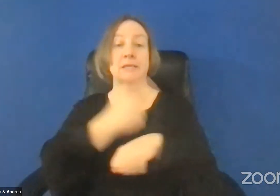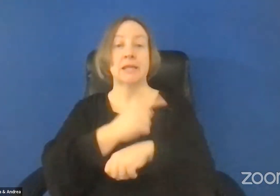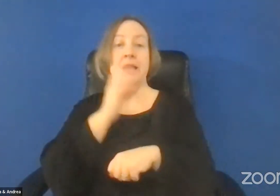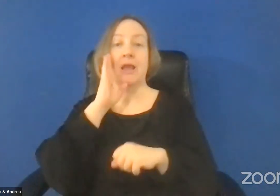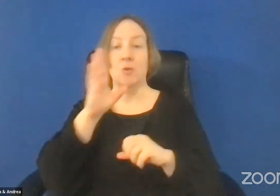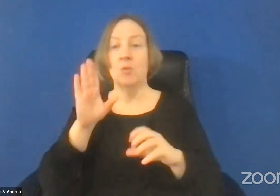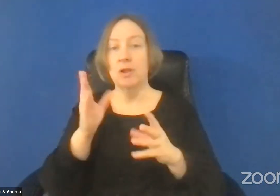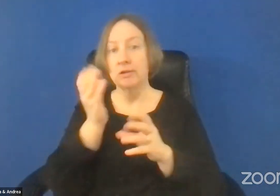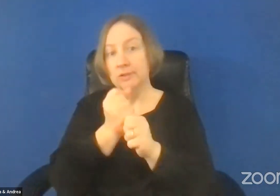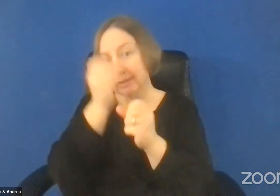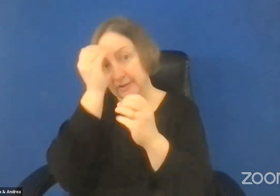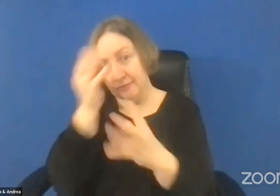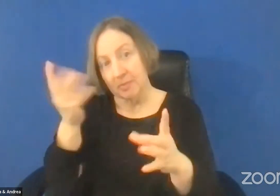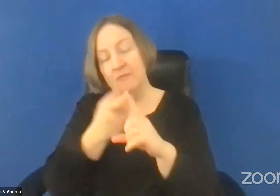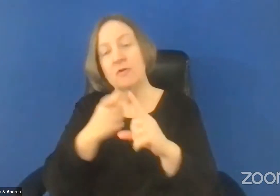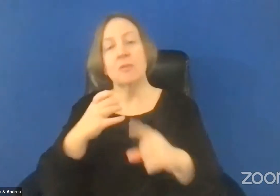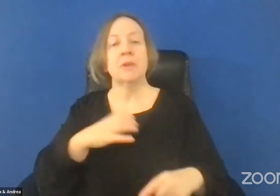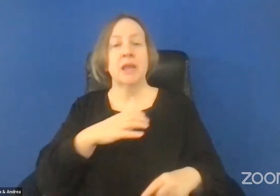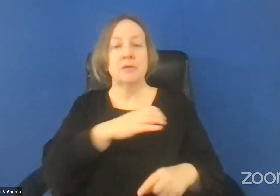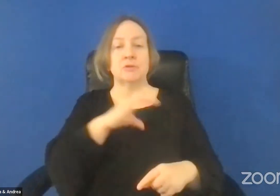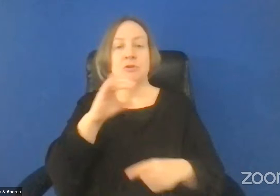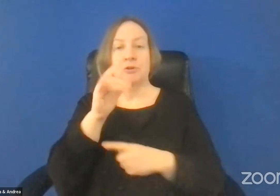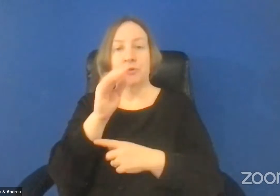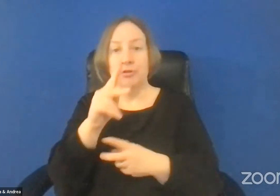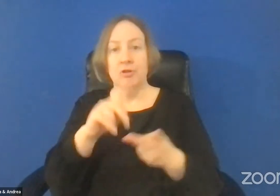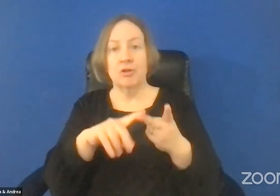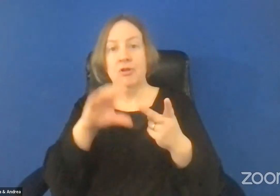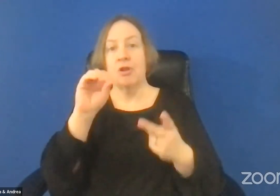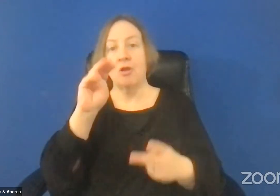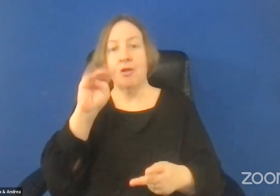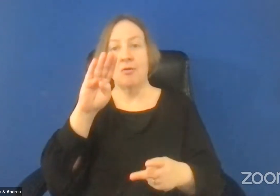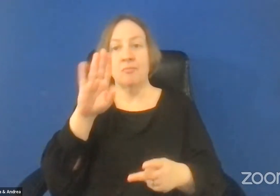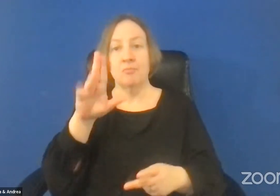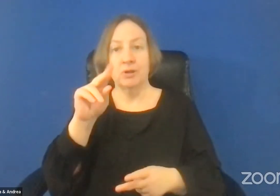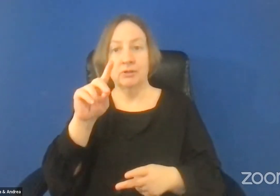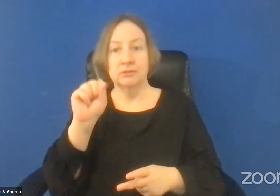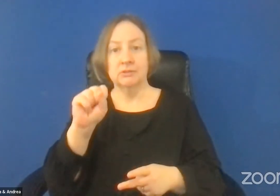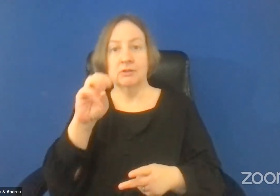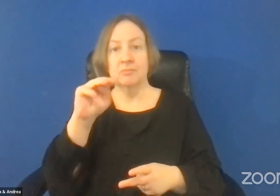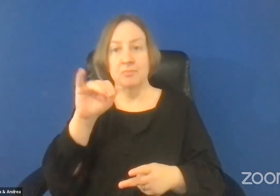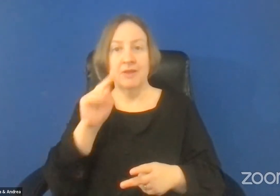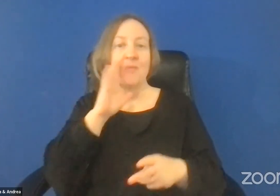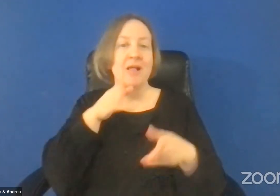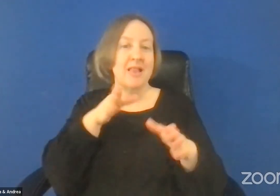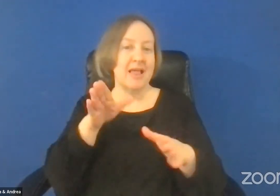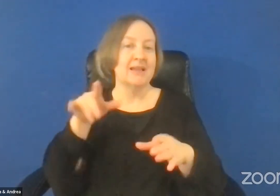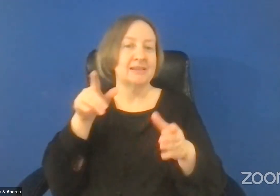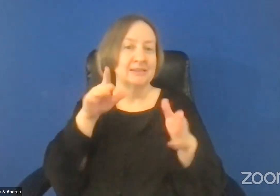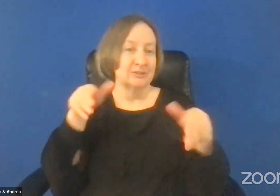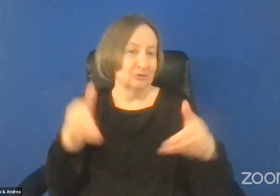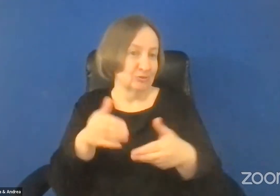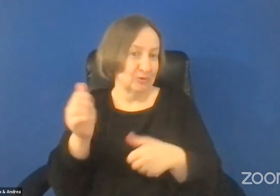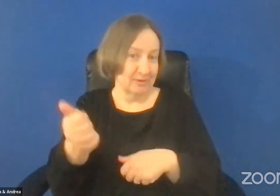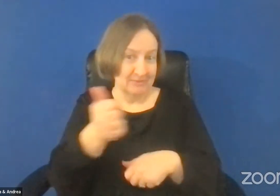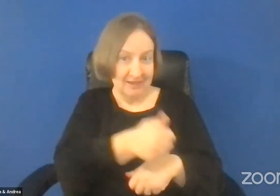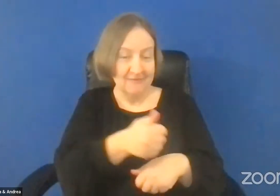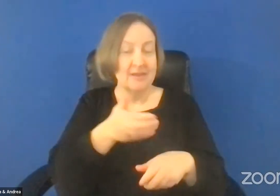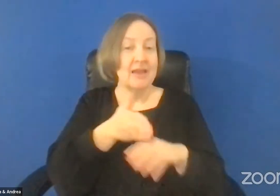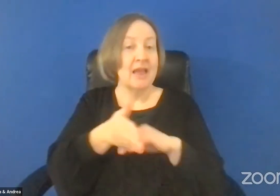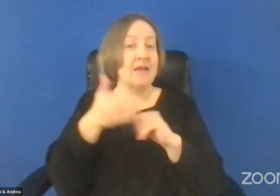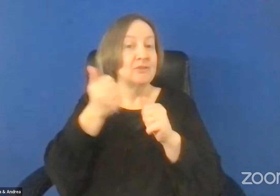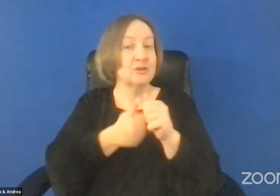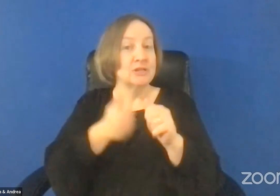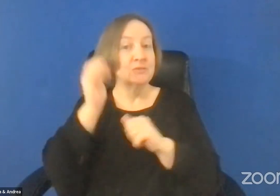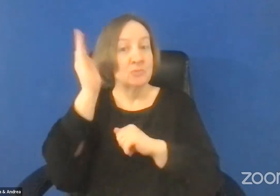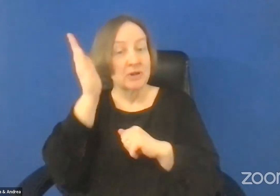getting information from the Council Clerk and the Ombudsman, and I'll let them introduce themselves. And we'll be, after each presentation,